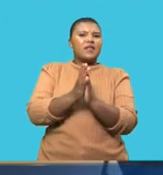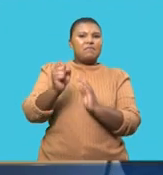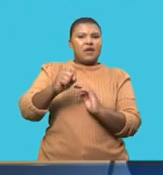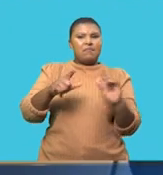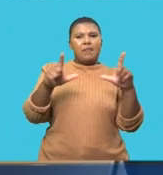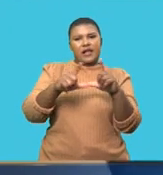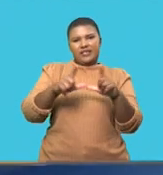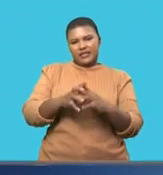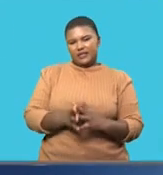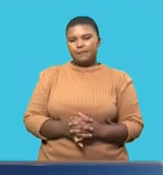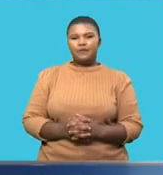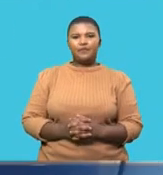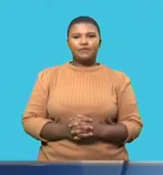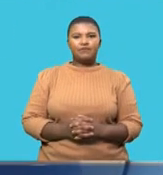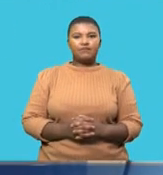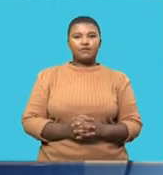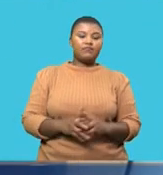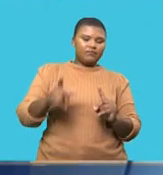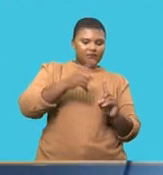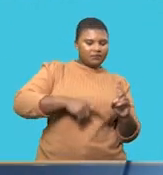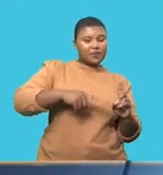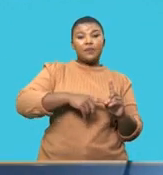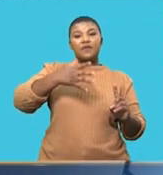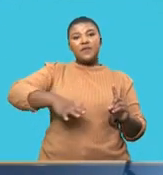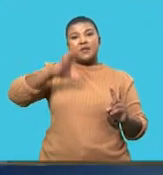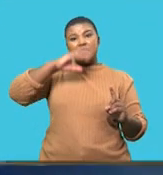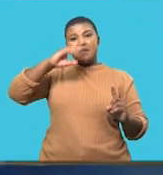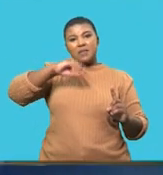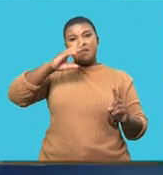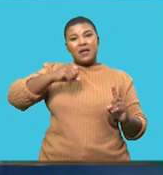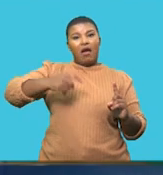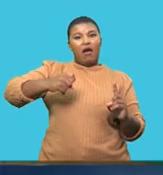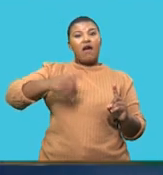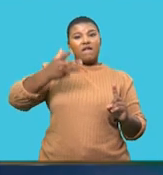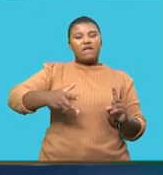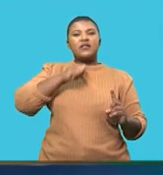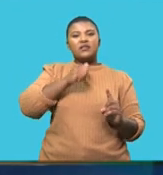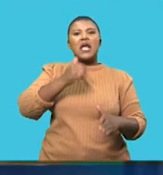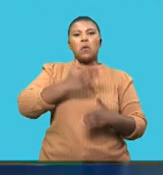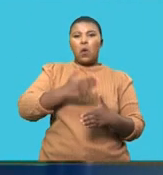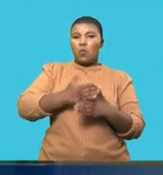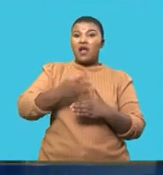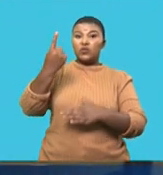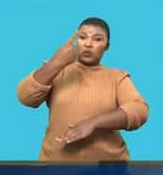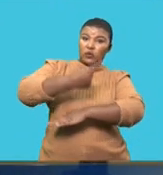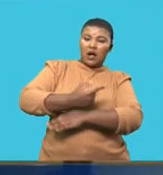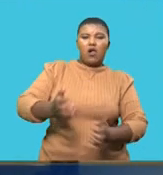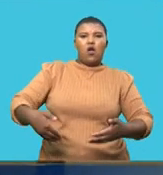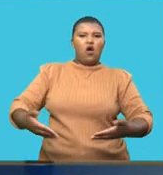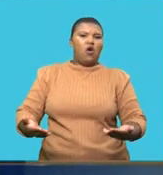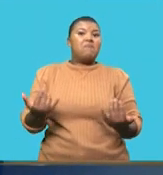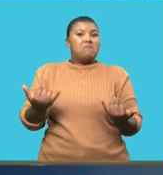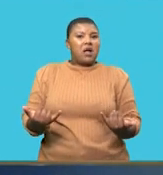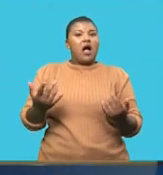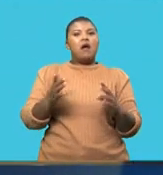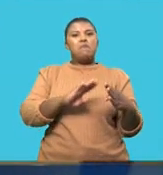di-license ka gare. Puong ya hae, Councillor Tshwaku ananetse phethahalo ya tshebetso ya letsatsi la kajeno mo